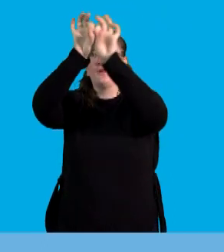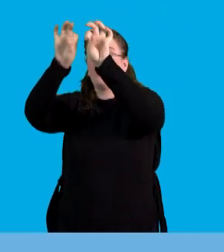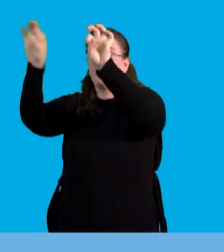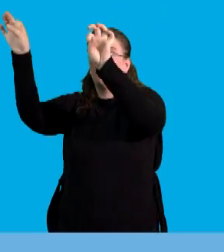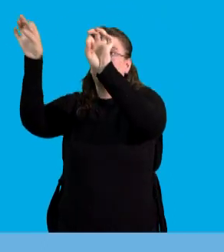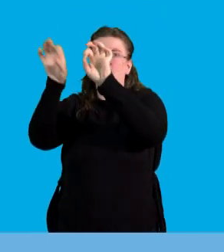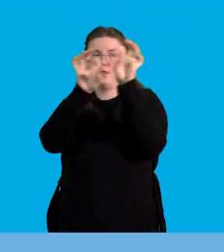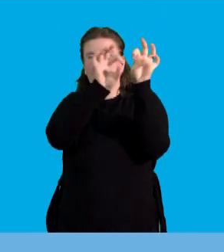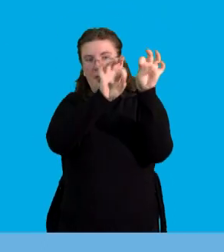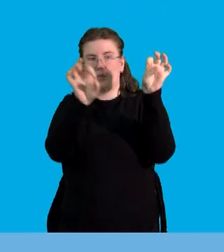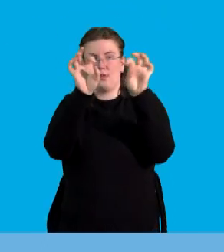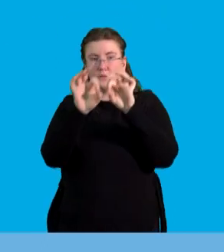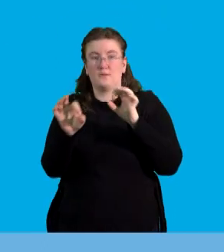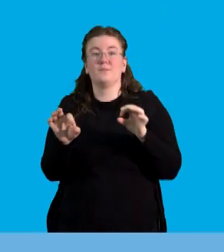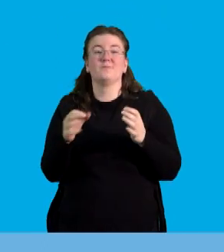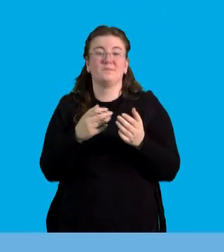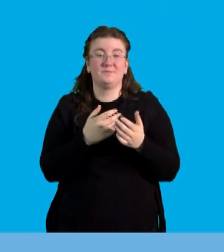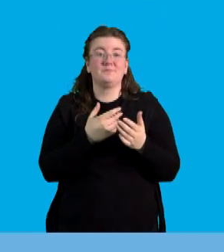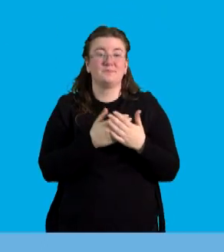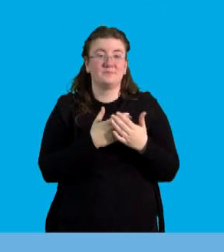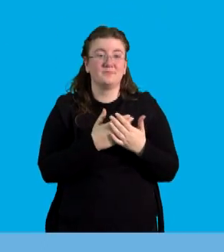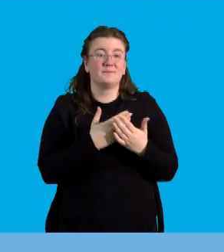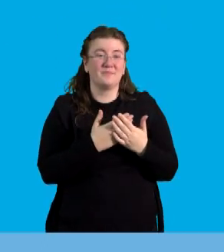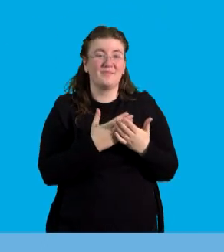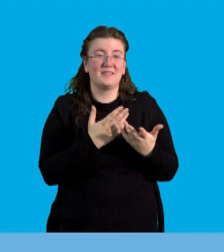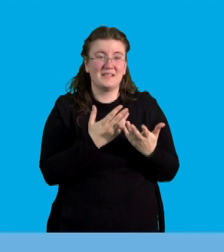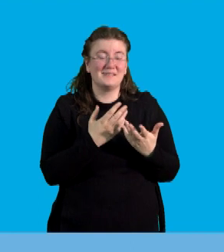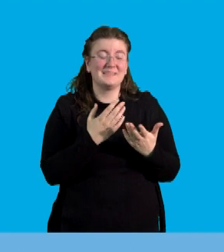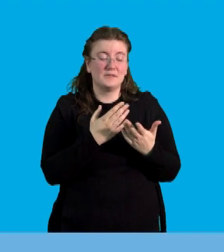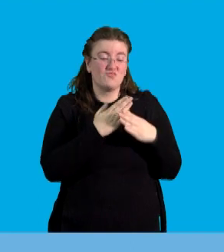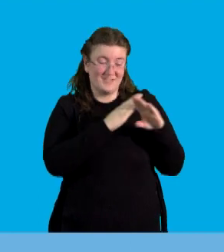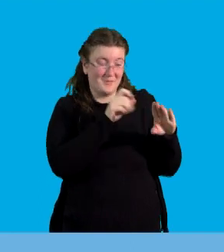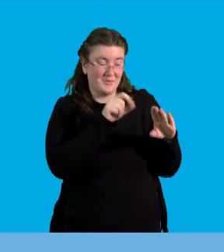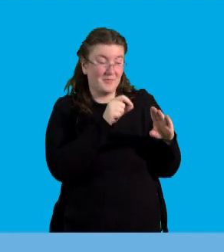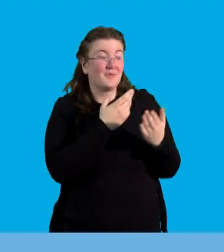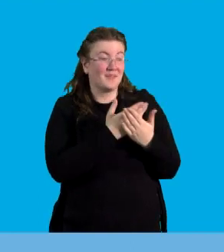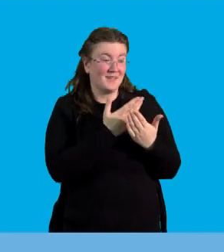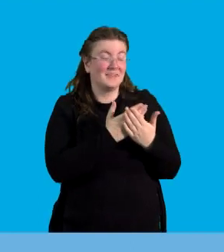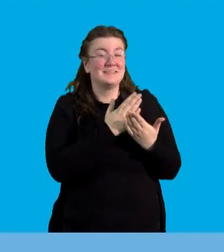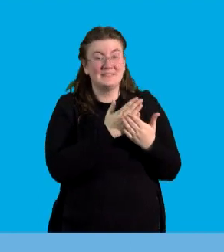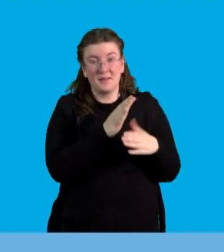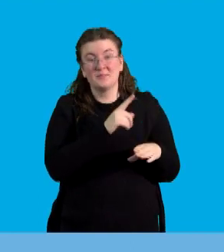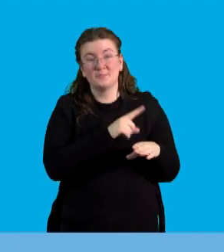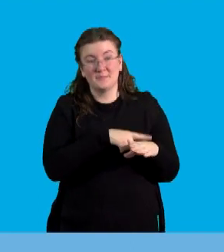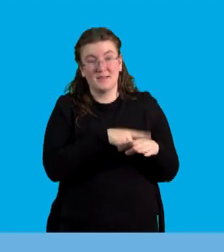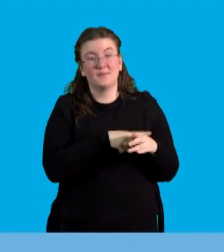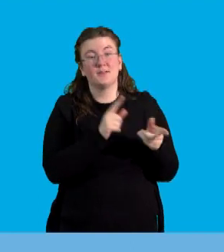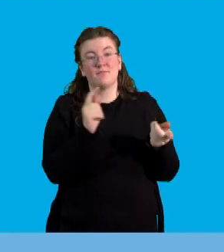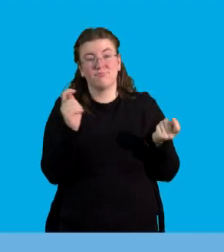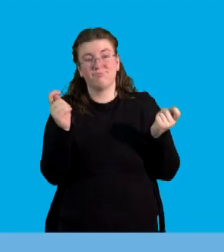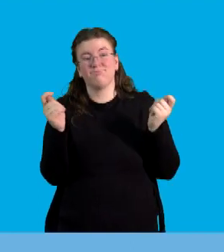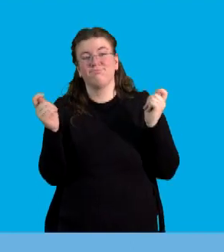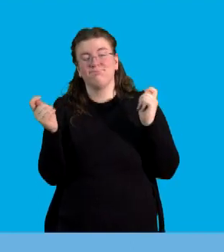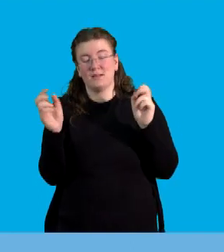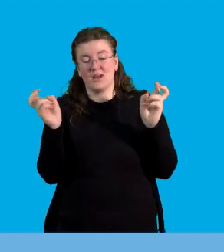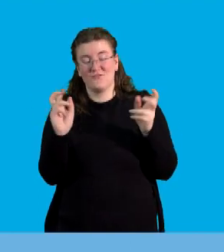resistance hampers the transfer of electrical energy from one point to another due to much energy lost in the form of heat.